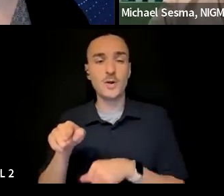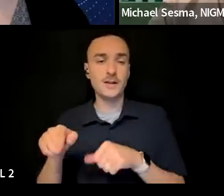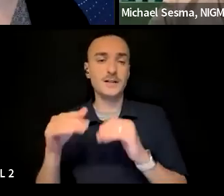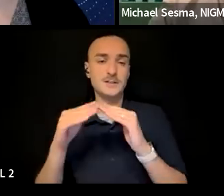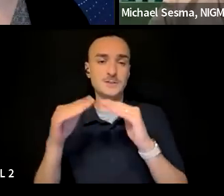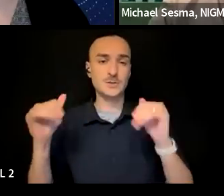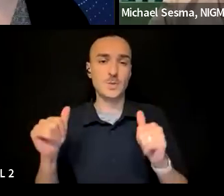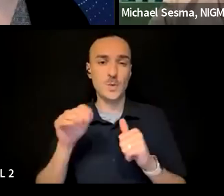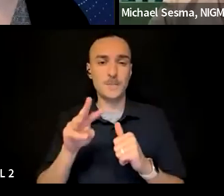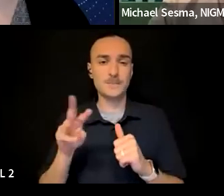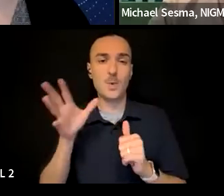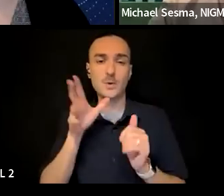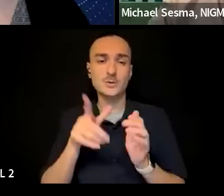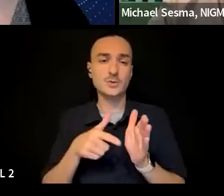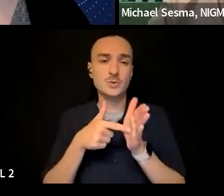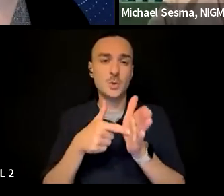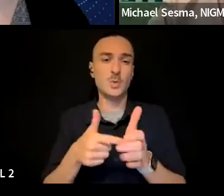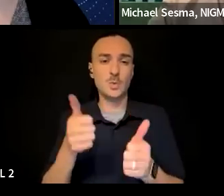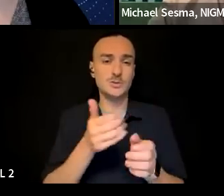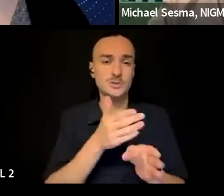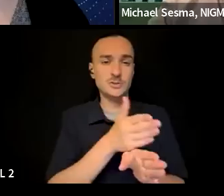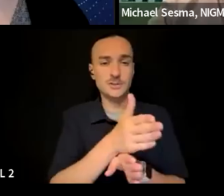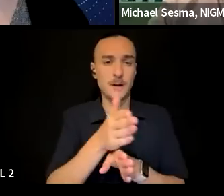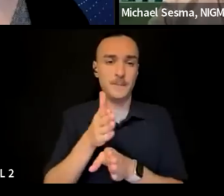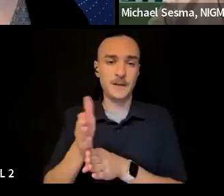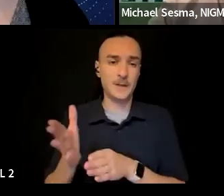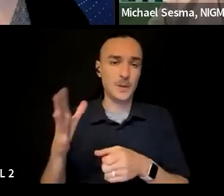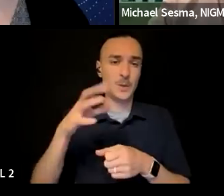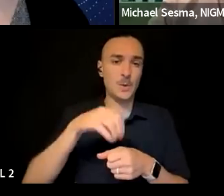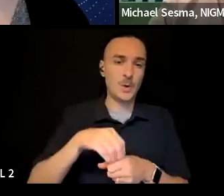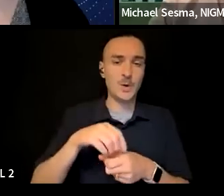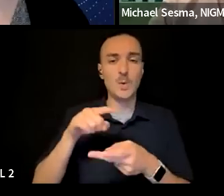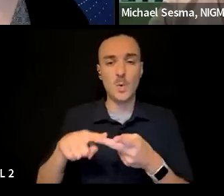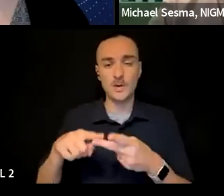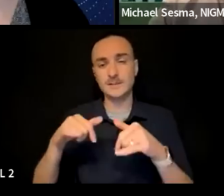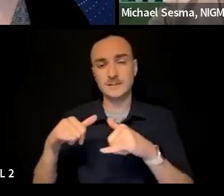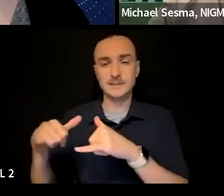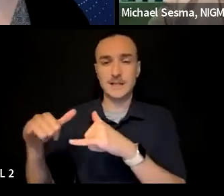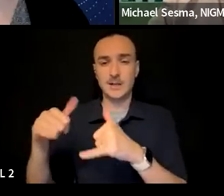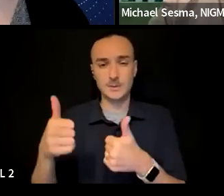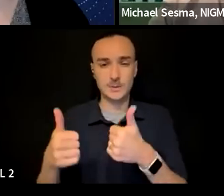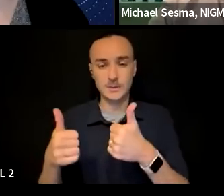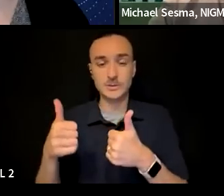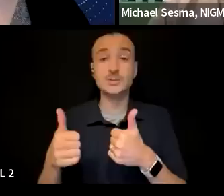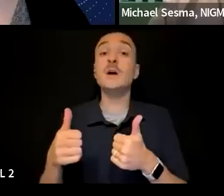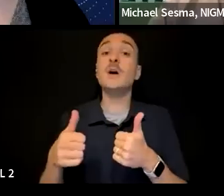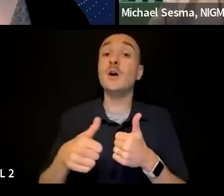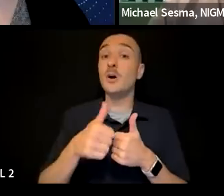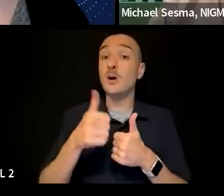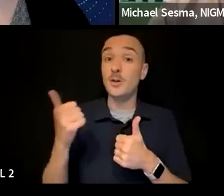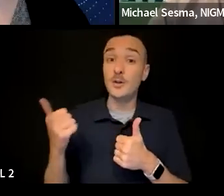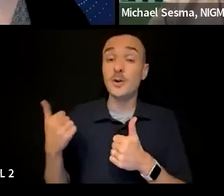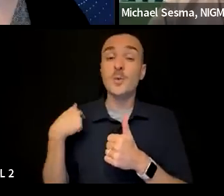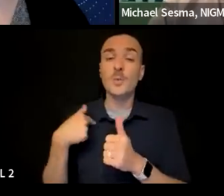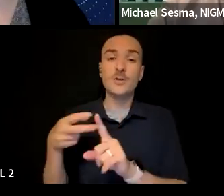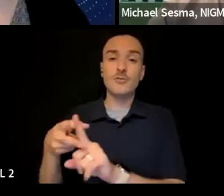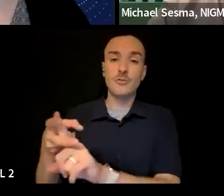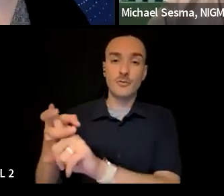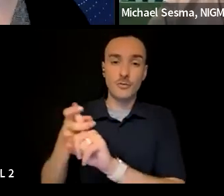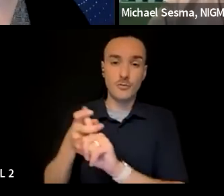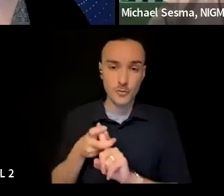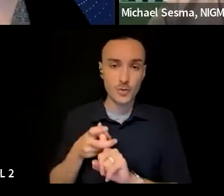the standing reviewers. Other times, all of the reviewers are recruited for the meeting. We call those the special